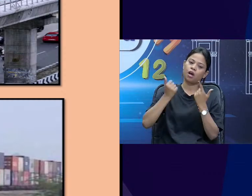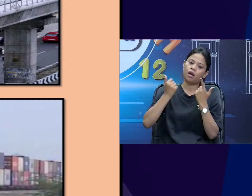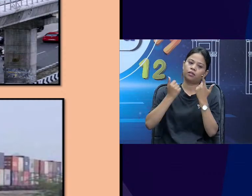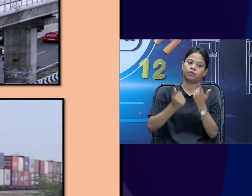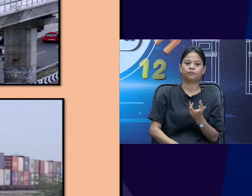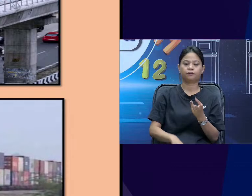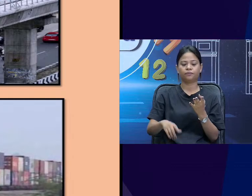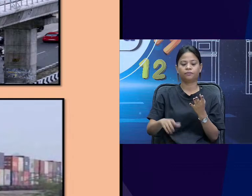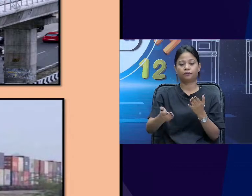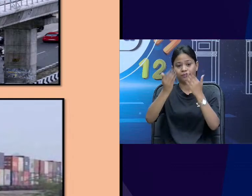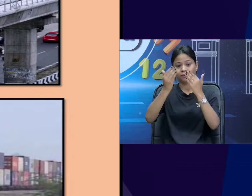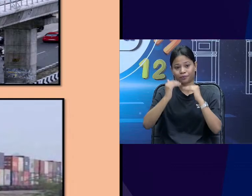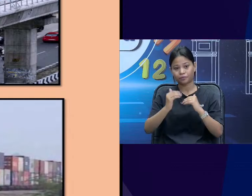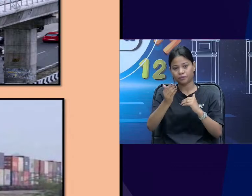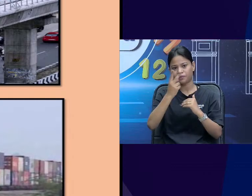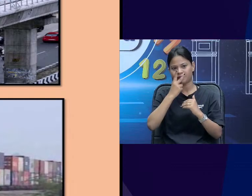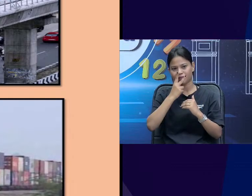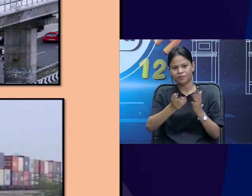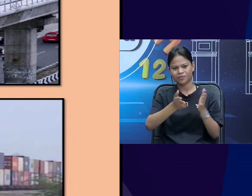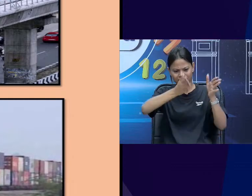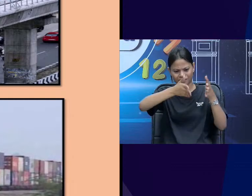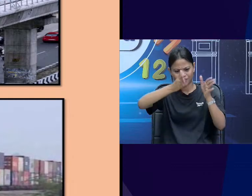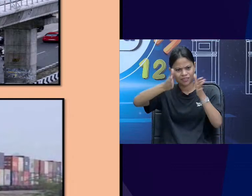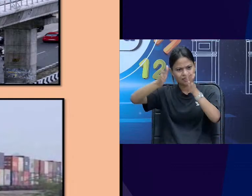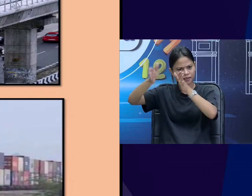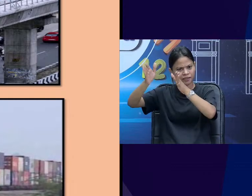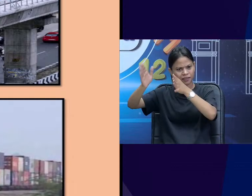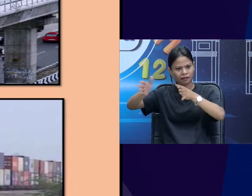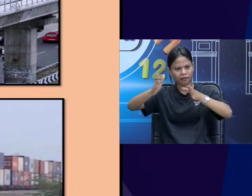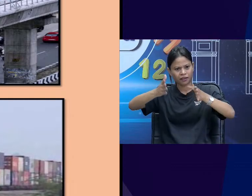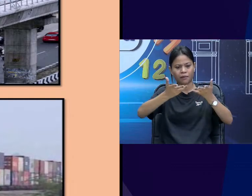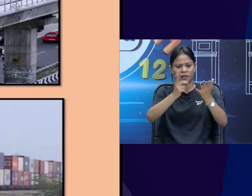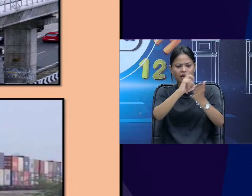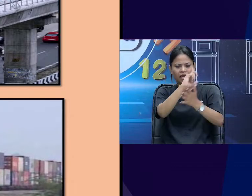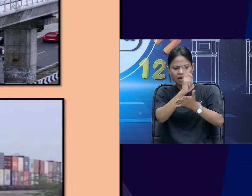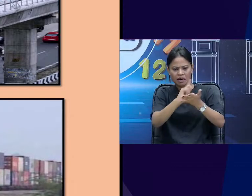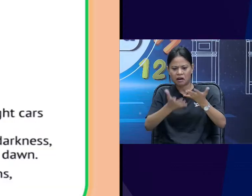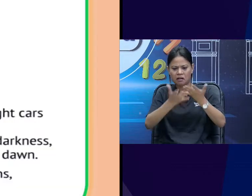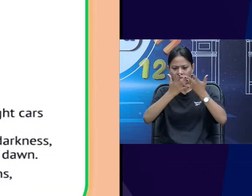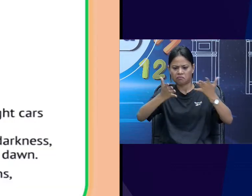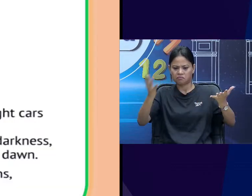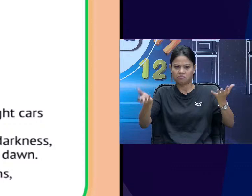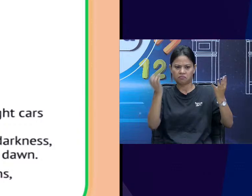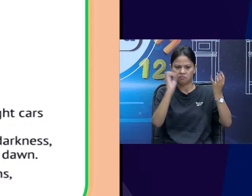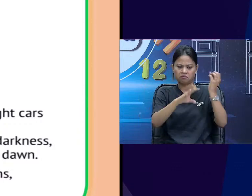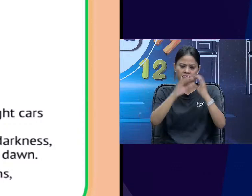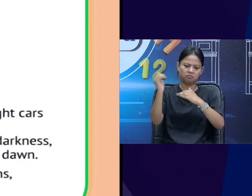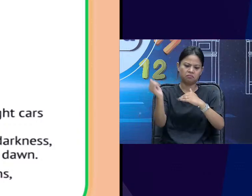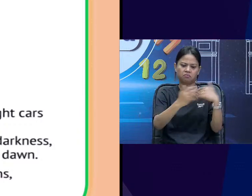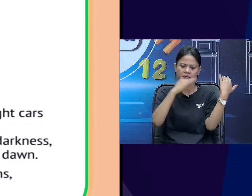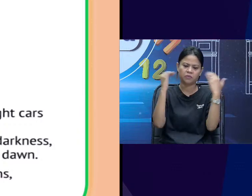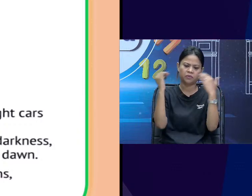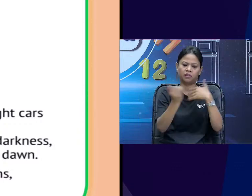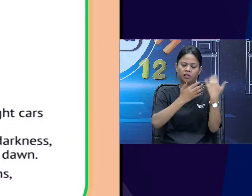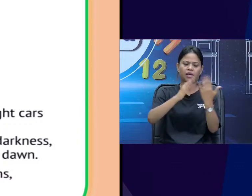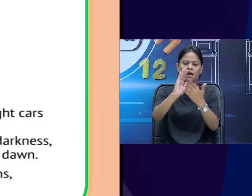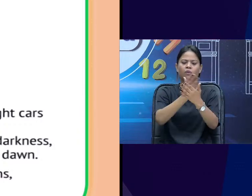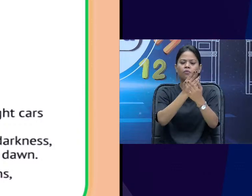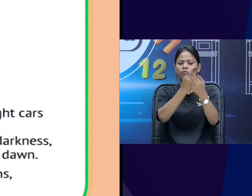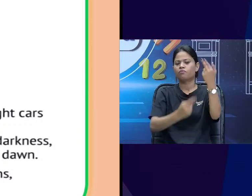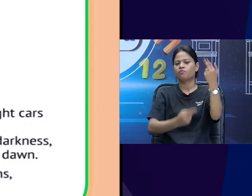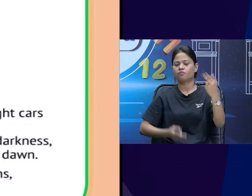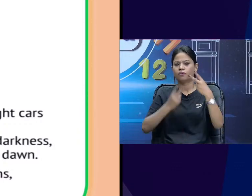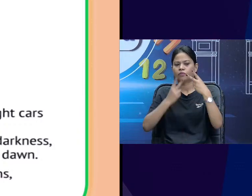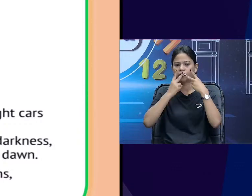have freight trains which carries large goods from one place to another. Okay, now we will go to the poem